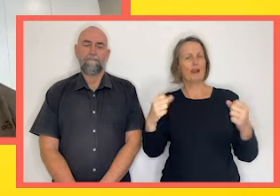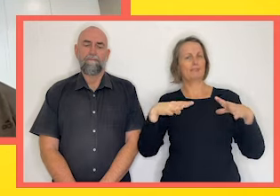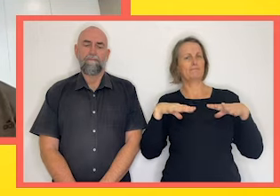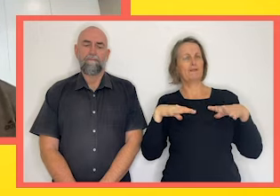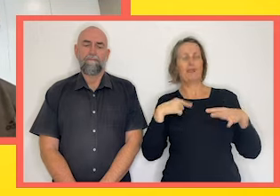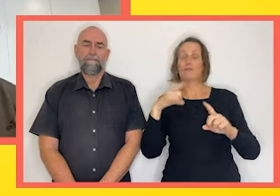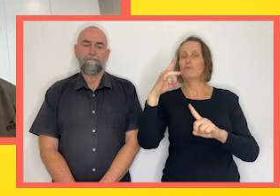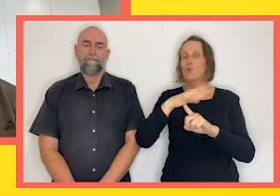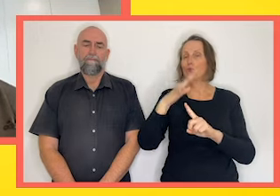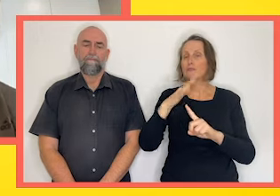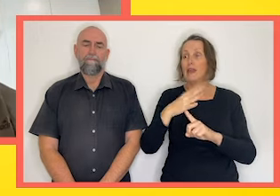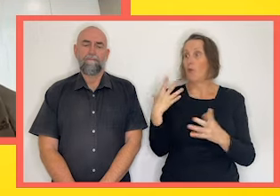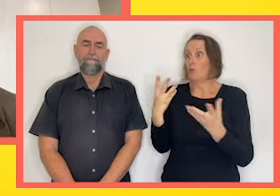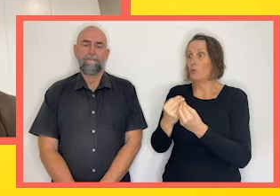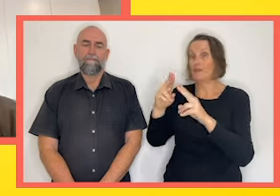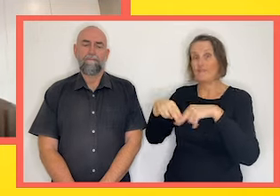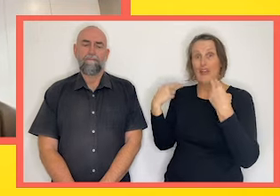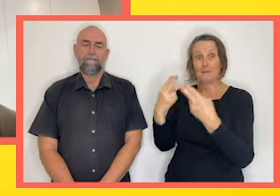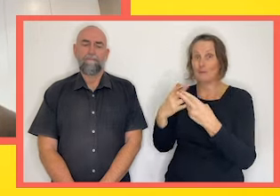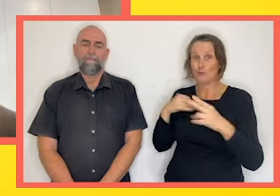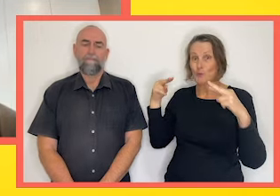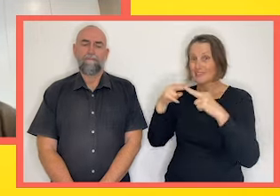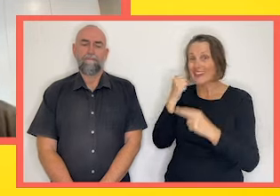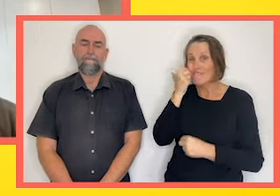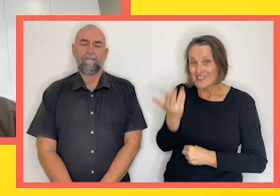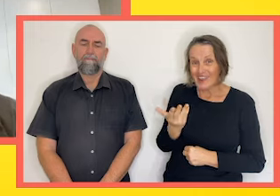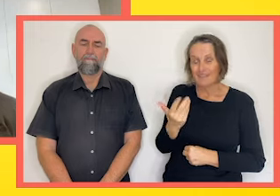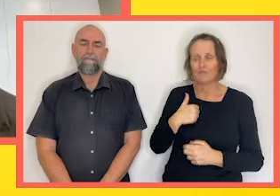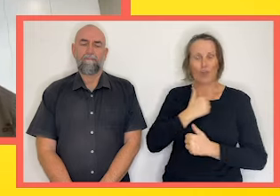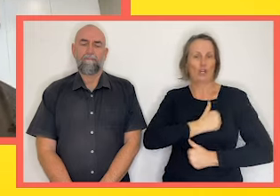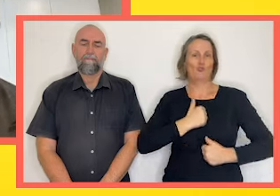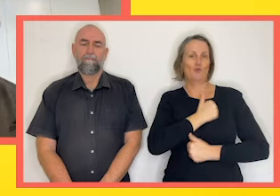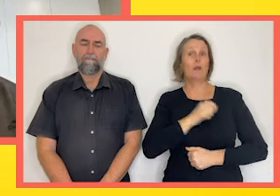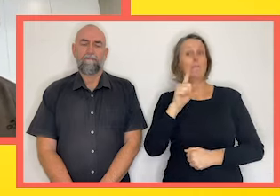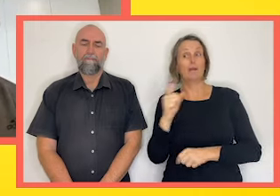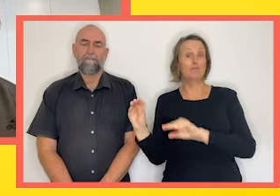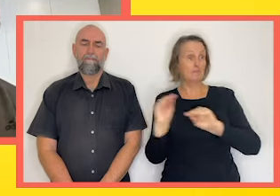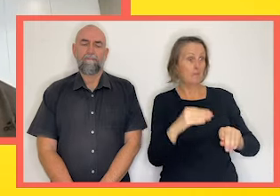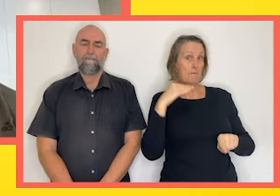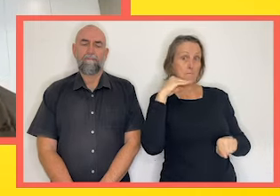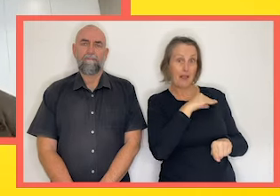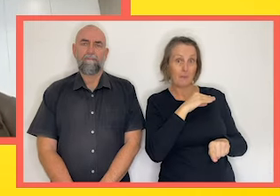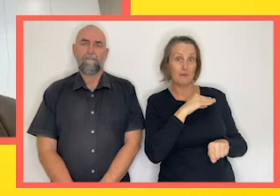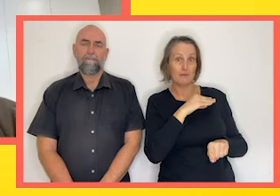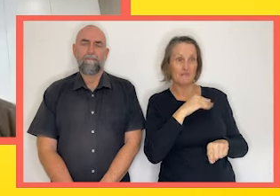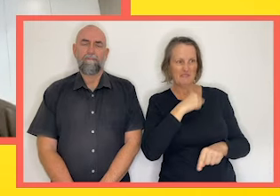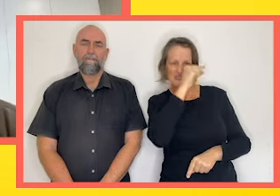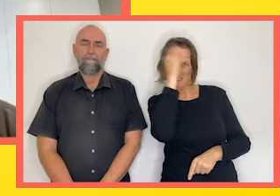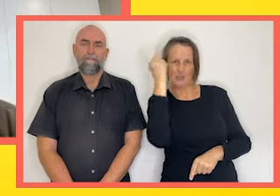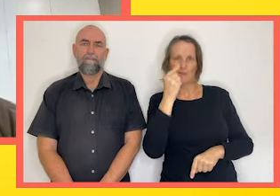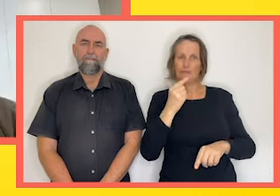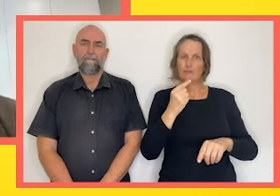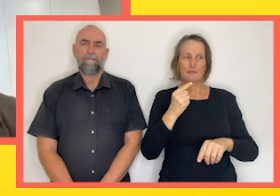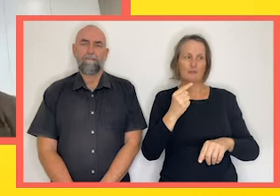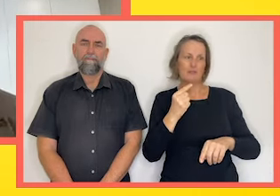important. And to have that break with my family, who I don't see every day, I enjoy. But when I'm in Melbourne and getting after it, I love